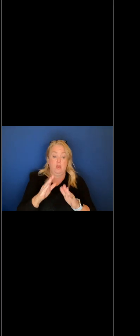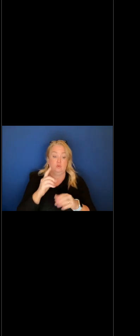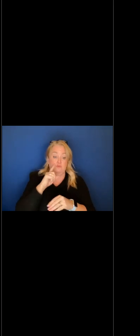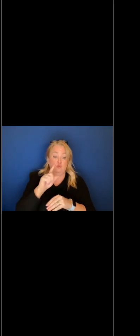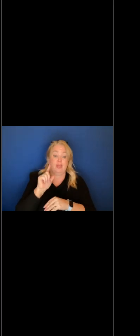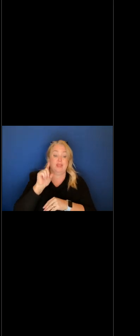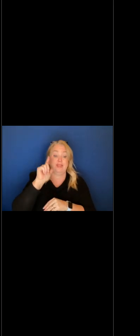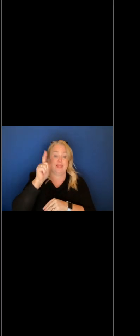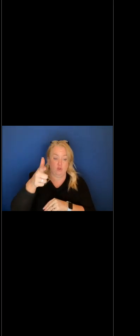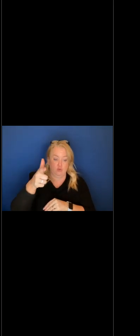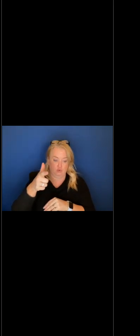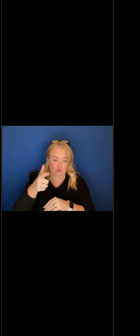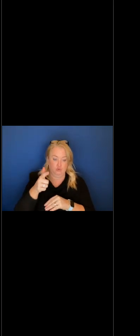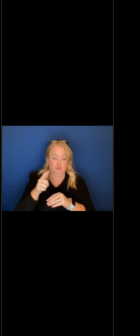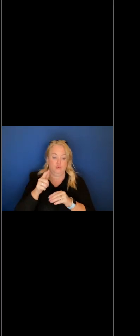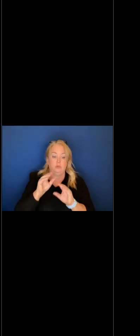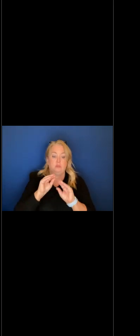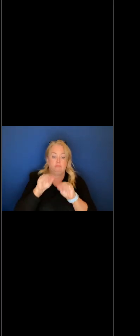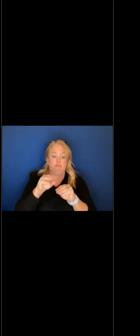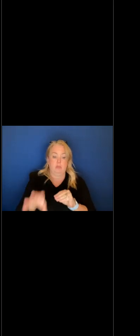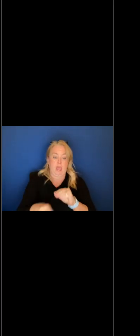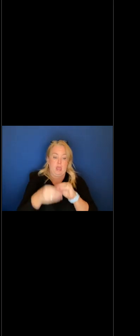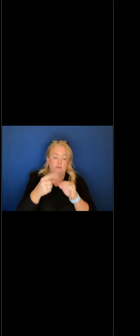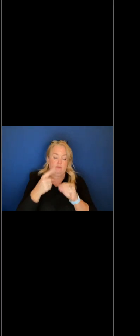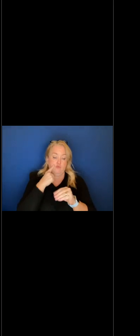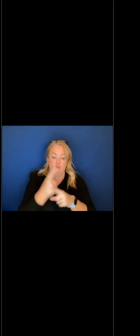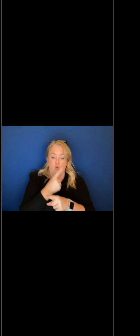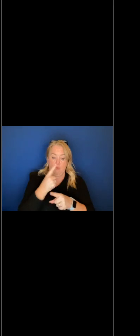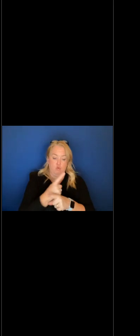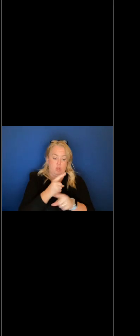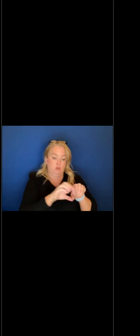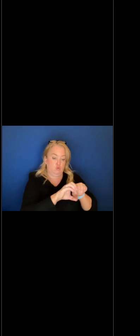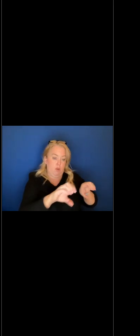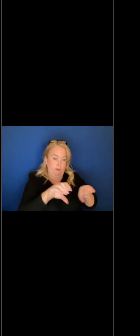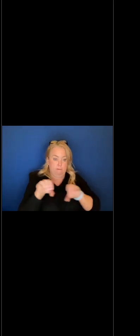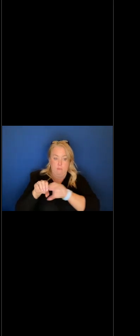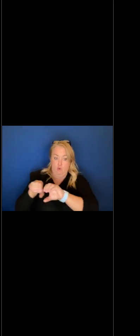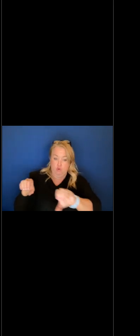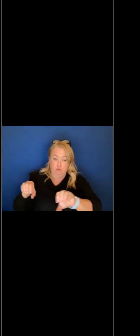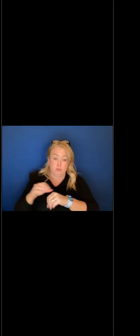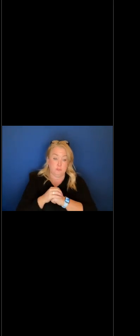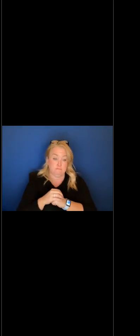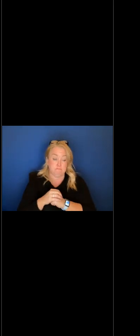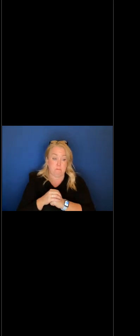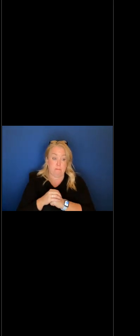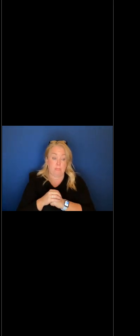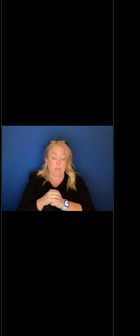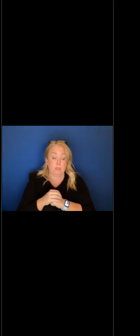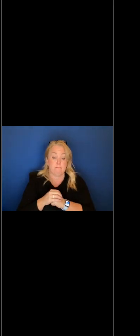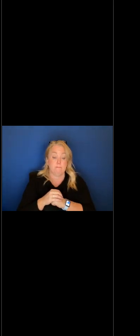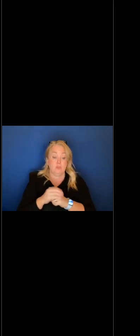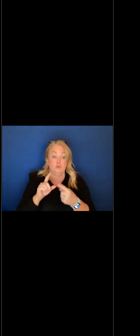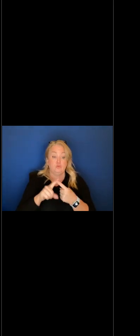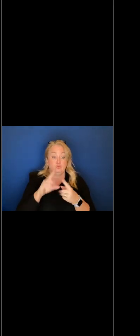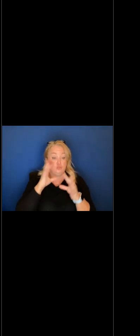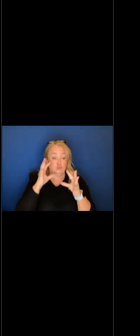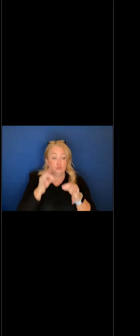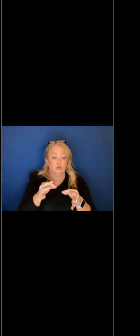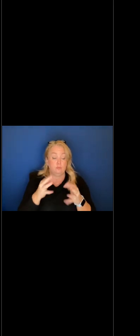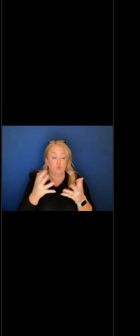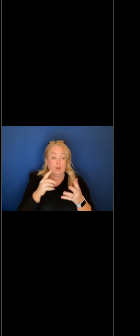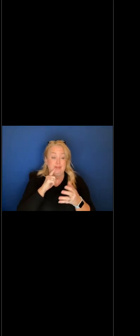later installation of appropriate grab bars. In determining what is